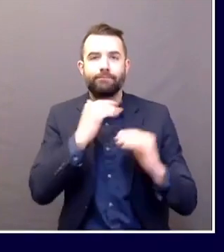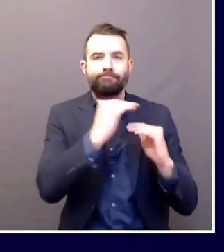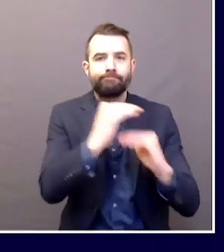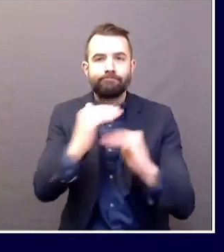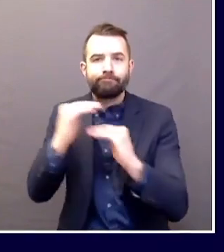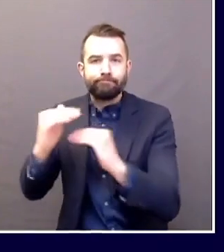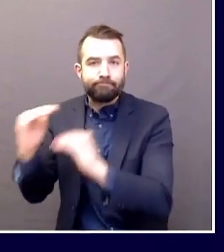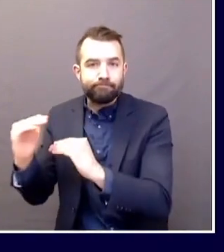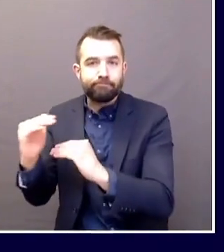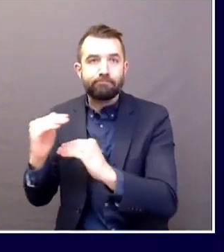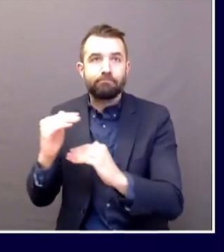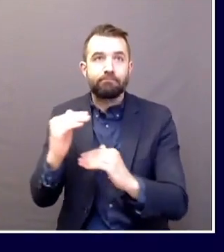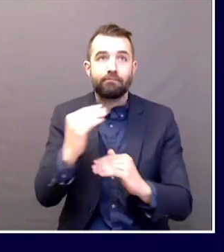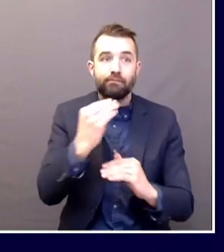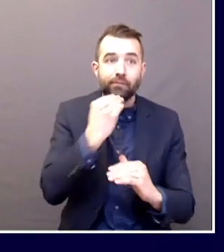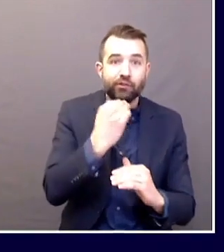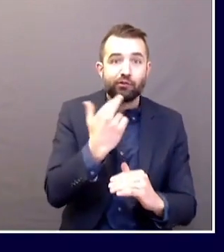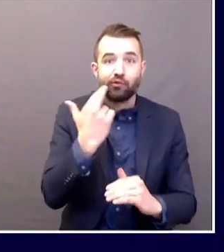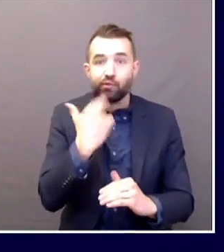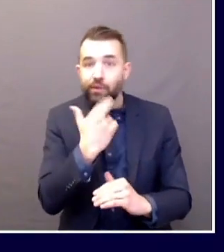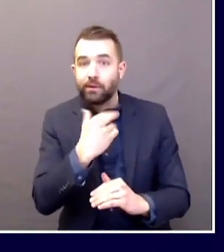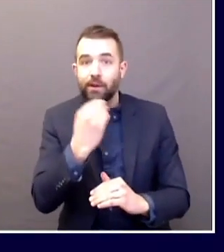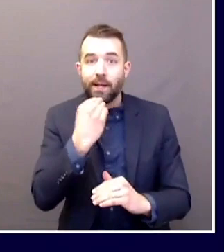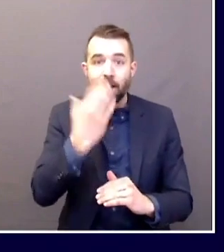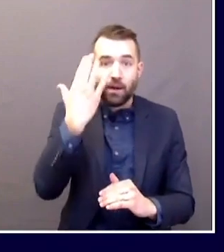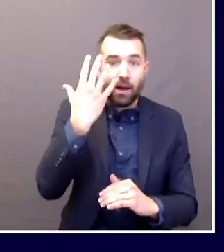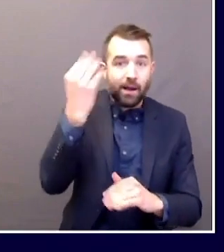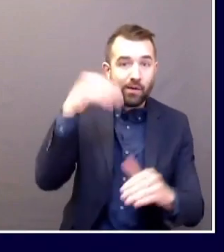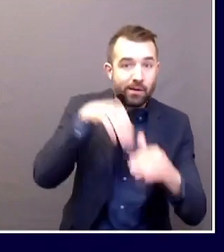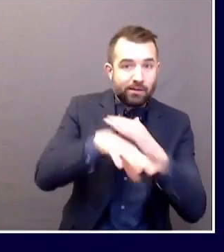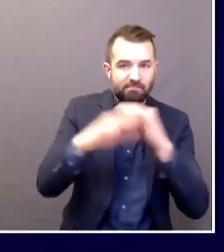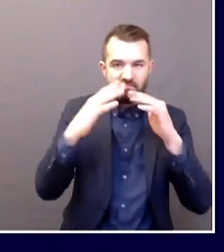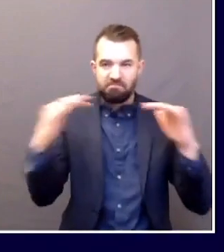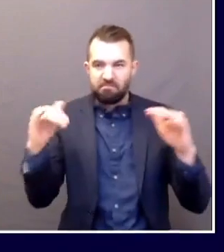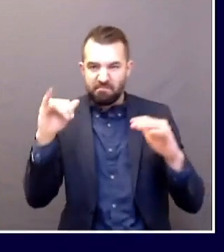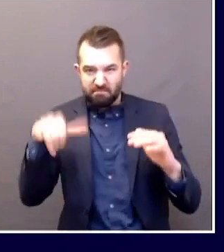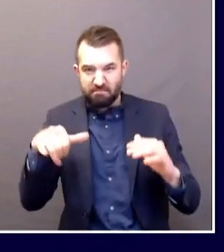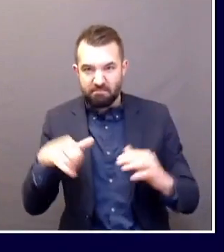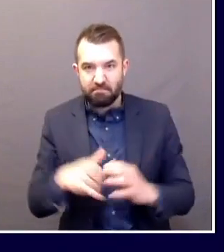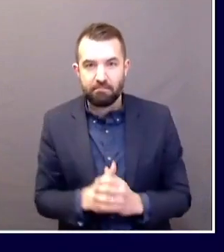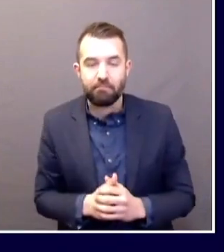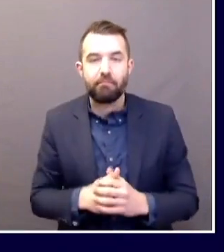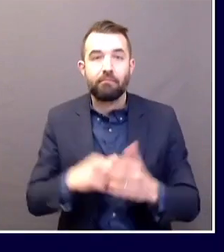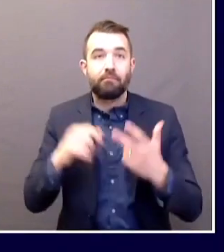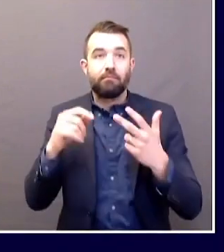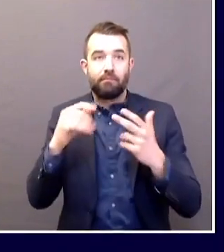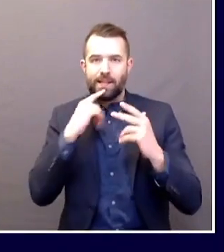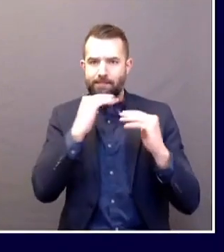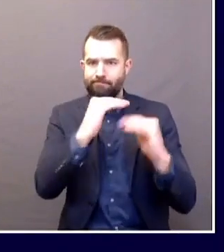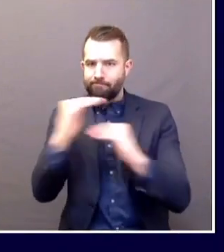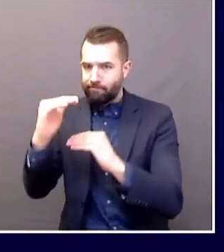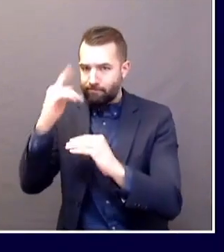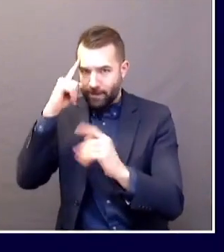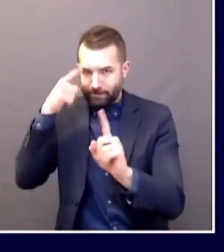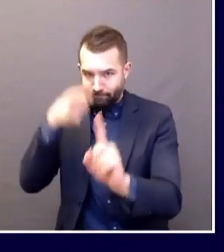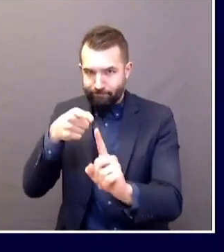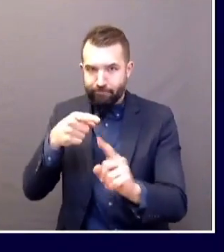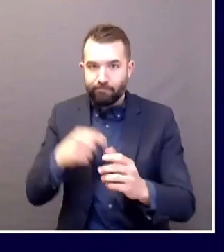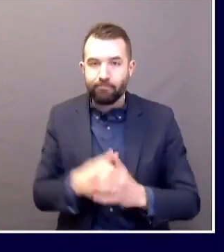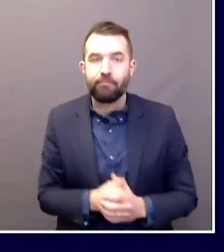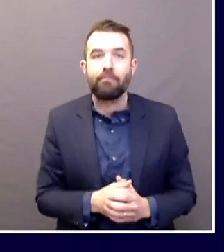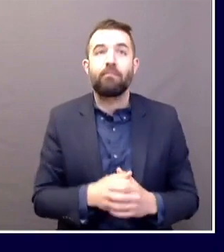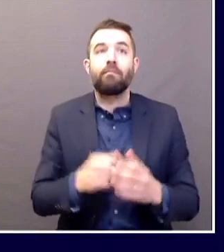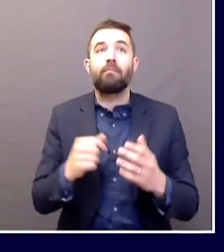those across the state, and updating our travel policy to allow freer travel in and out of the state of Maine. So first,